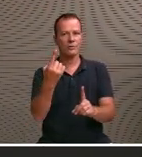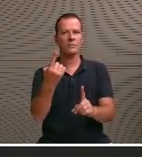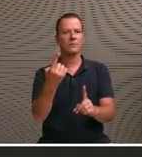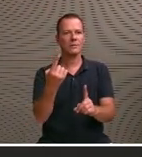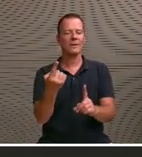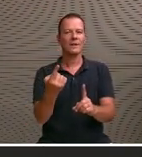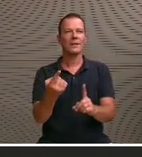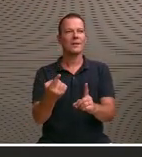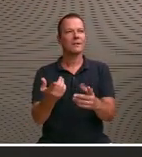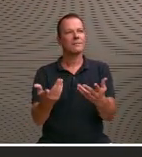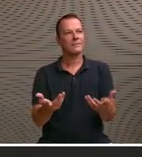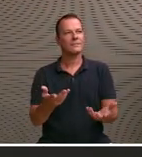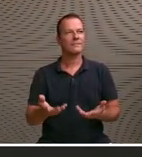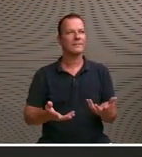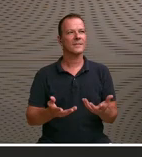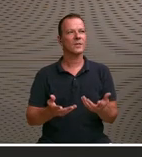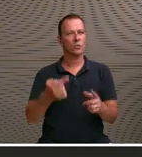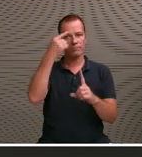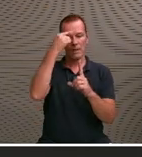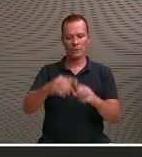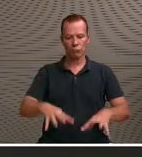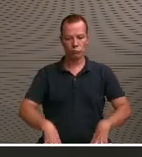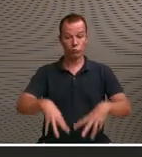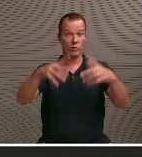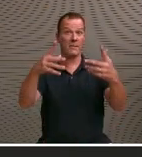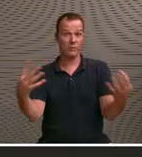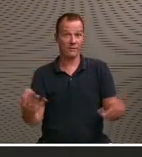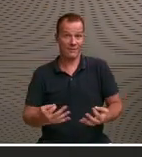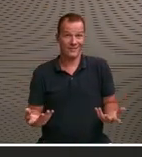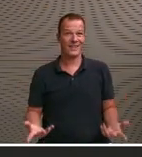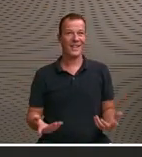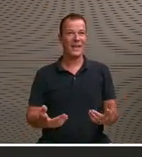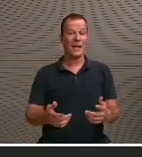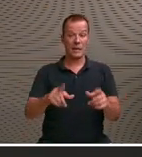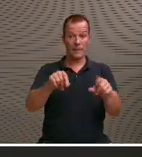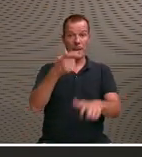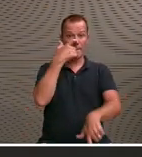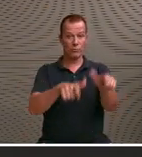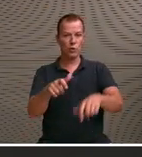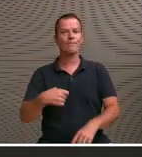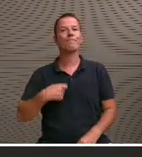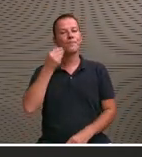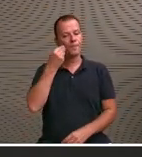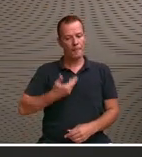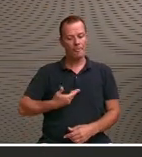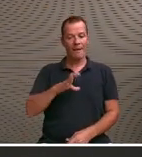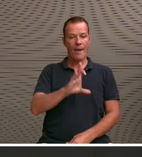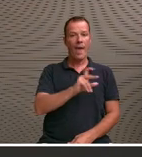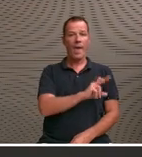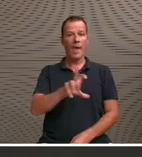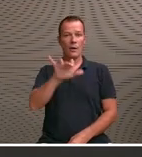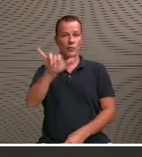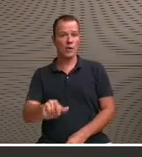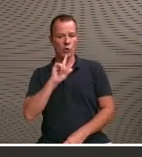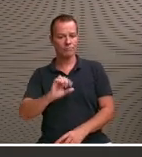sustainable, inclusive growth for its people. I'm Harry. I co-lead McKinsey's hyperscaling climate technology practice